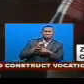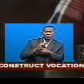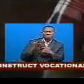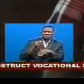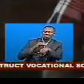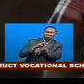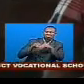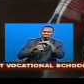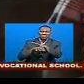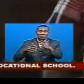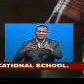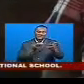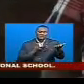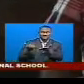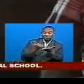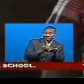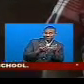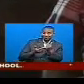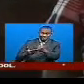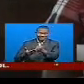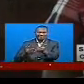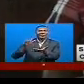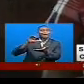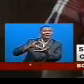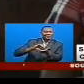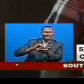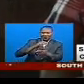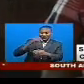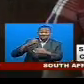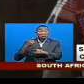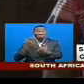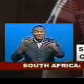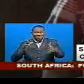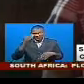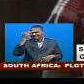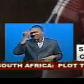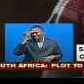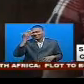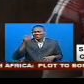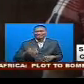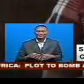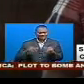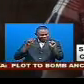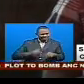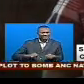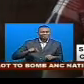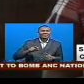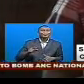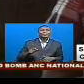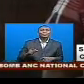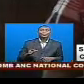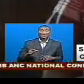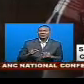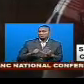through consultations among ourselves and the center, you know, at the end of the day, we'll be able to make sure that